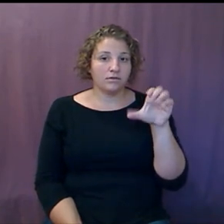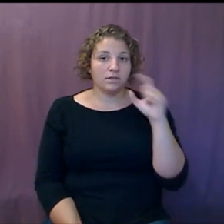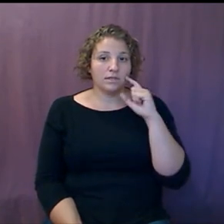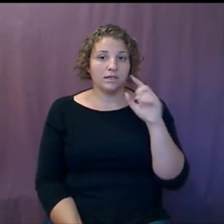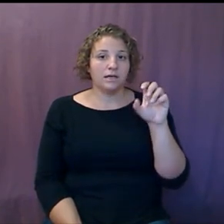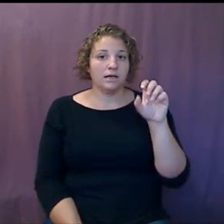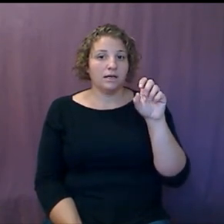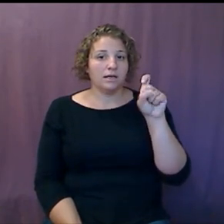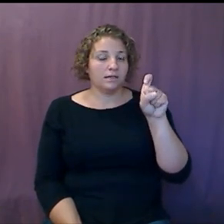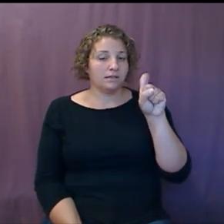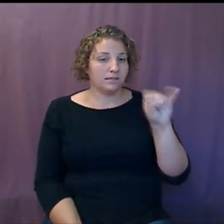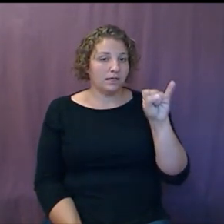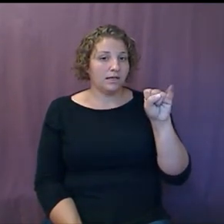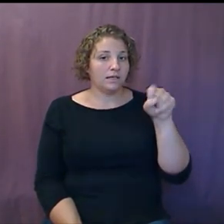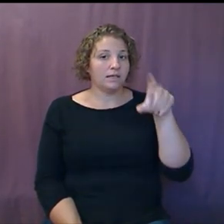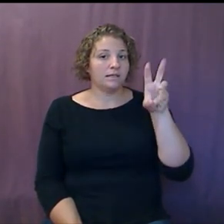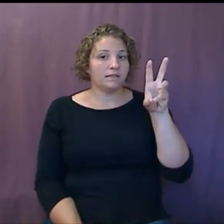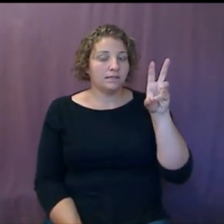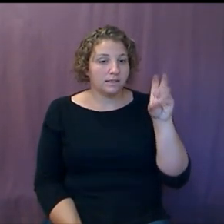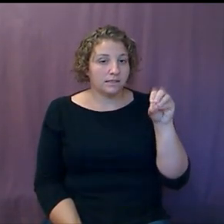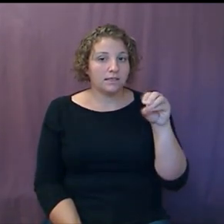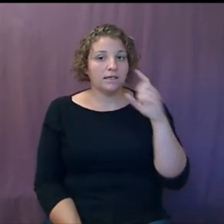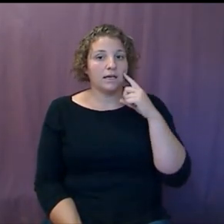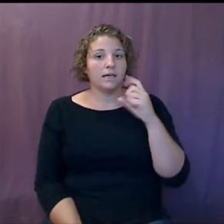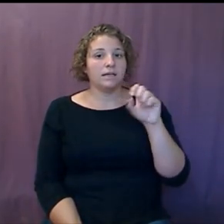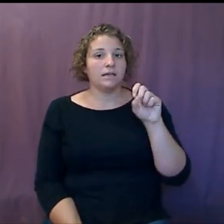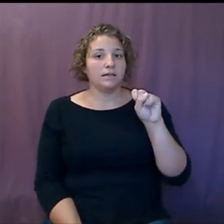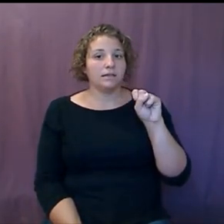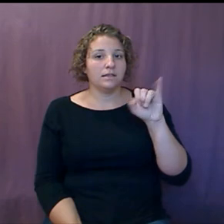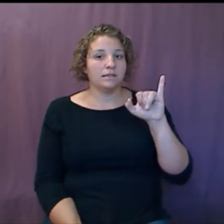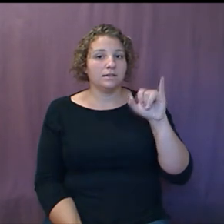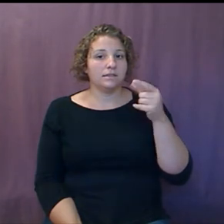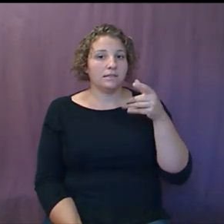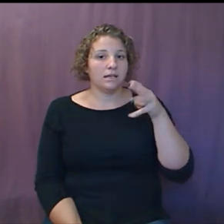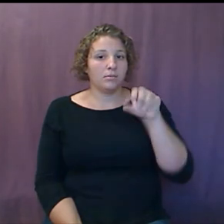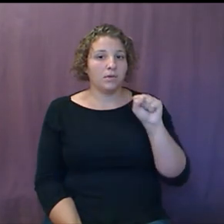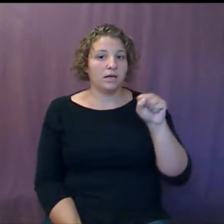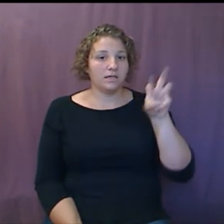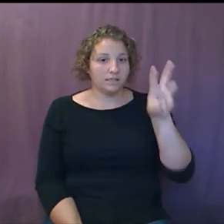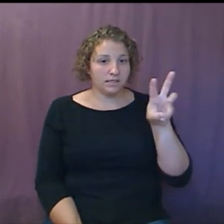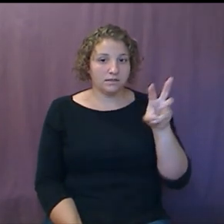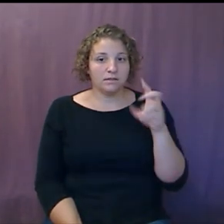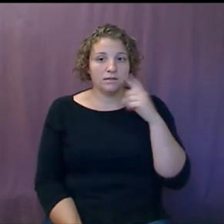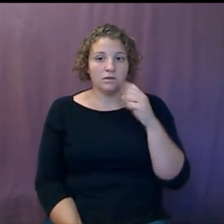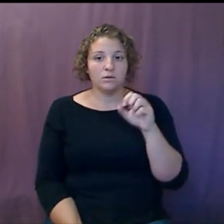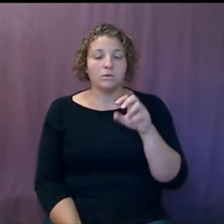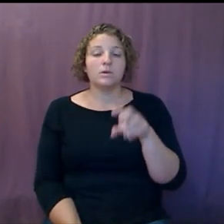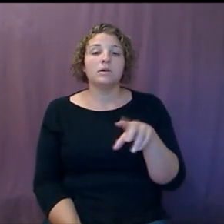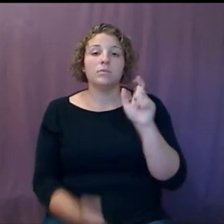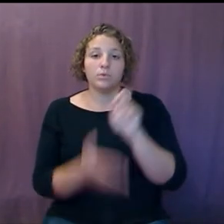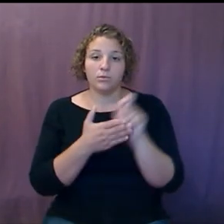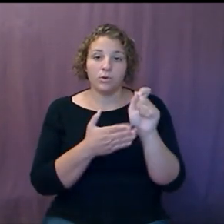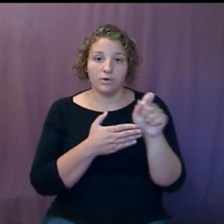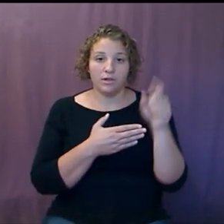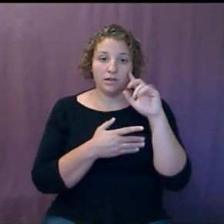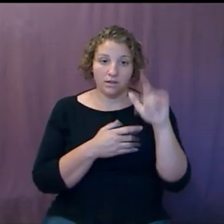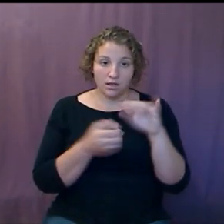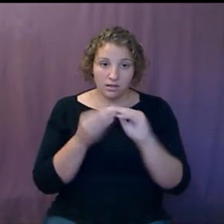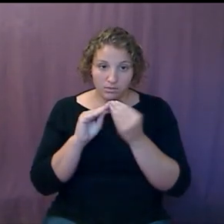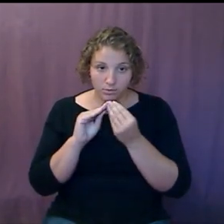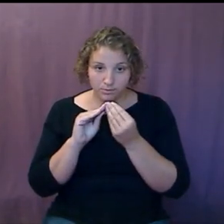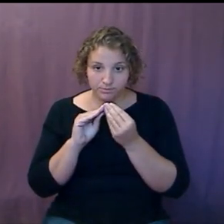sigma stands for six so what john wrote to us is 666 that is our number here the author talks about